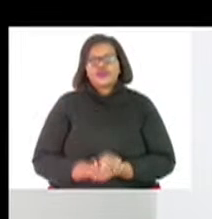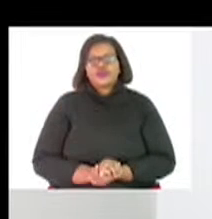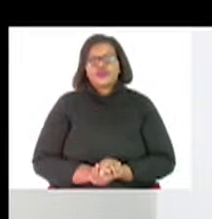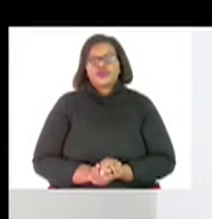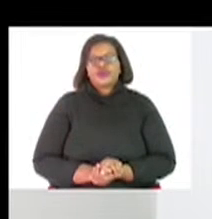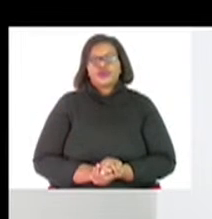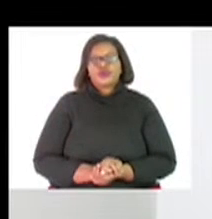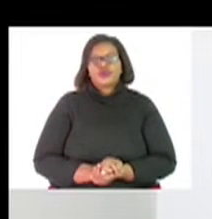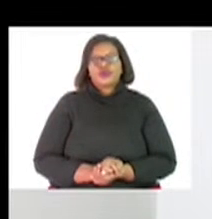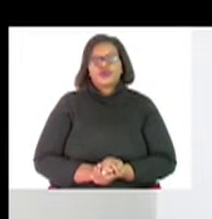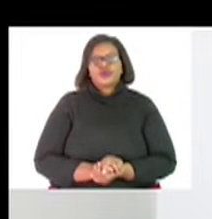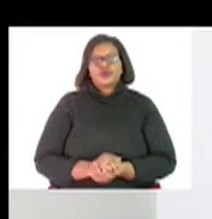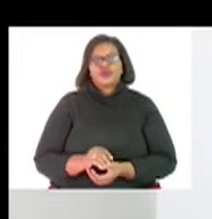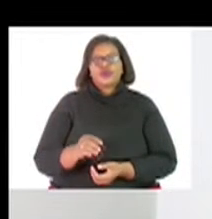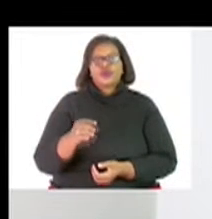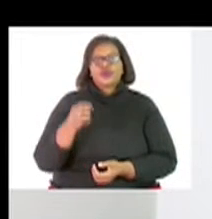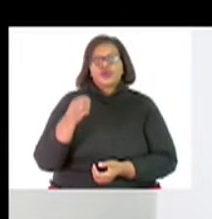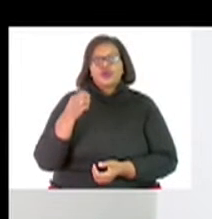32,